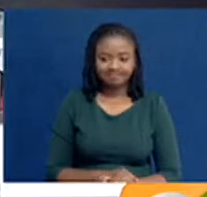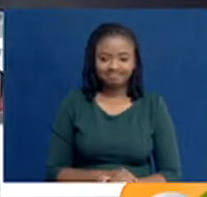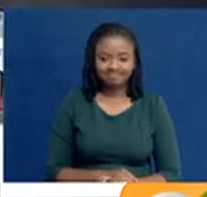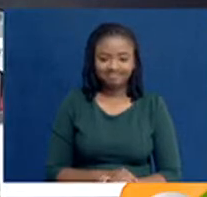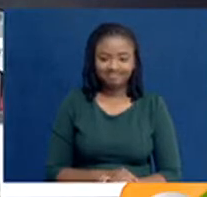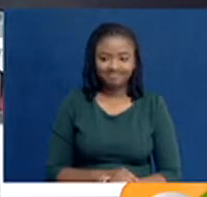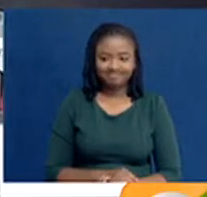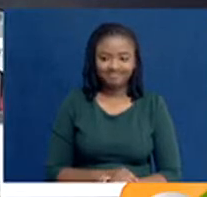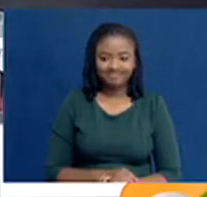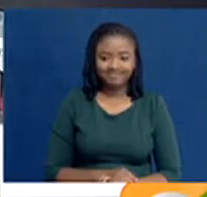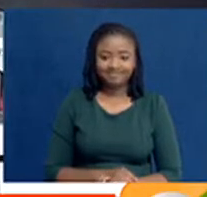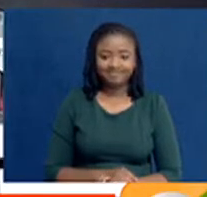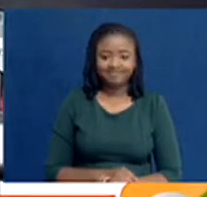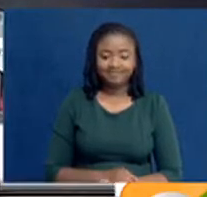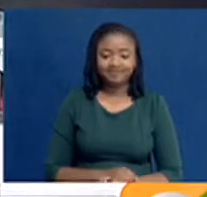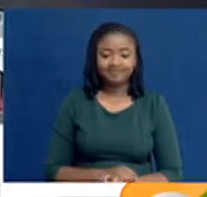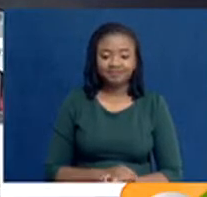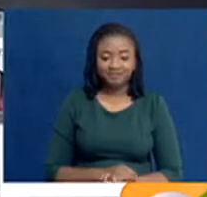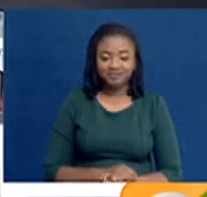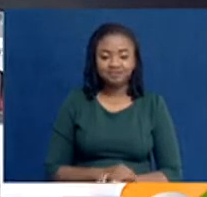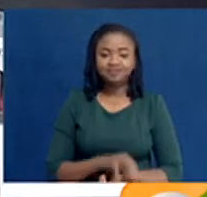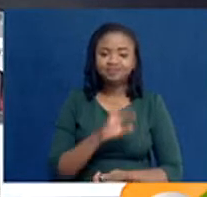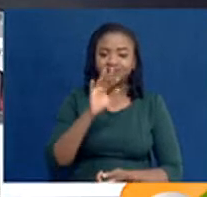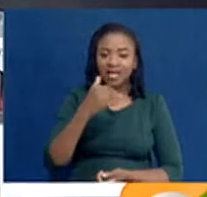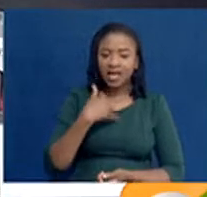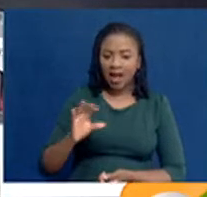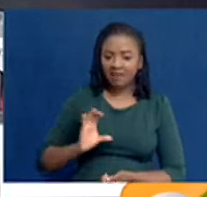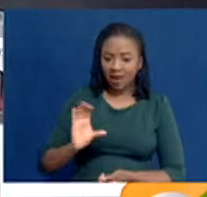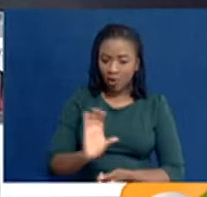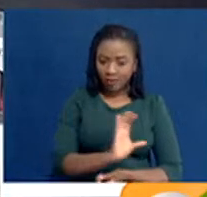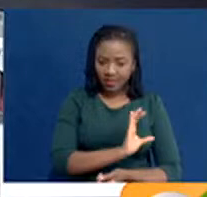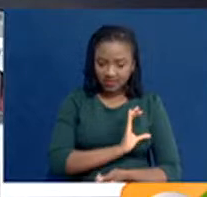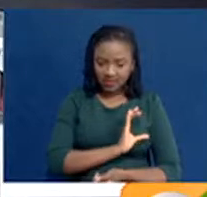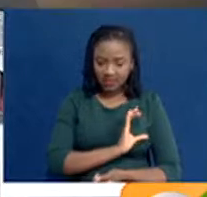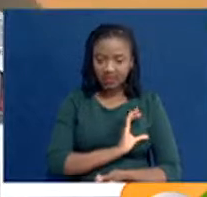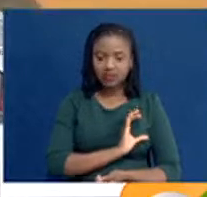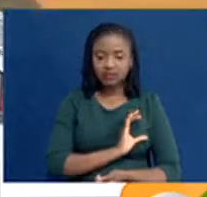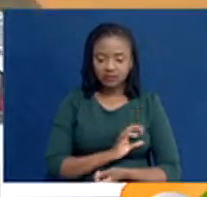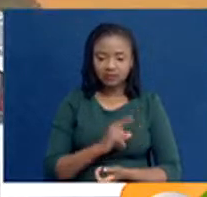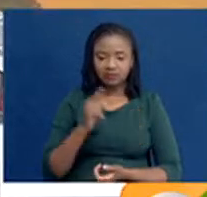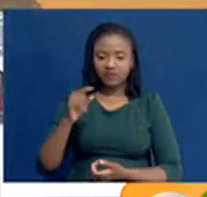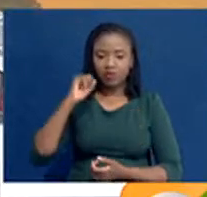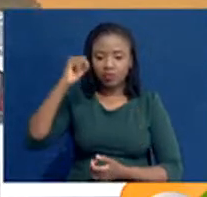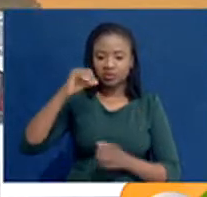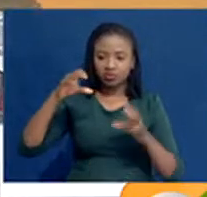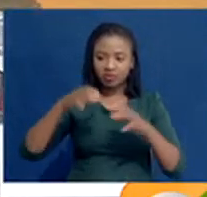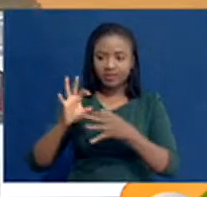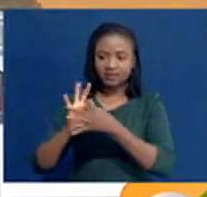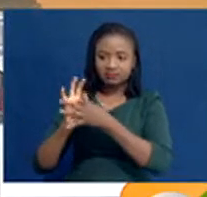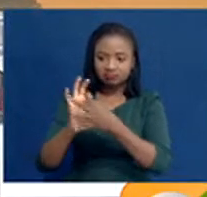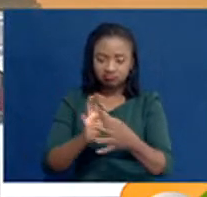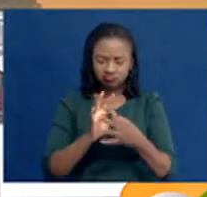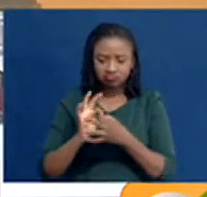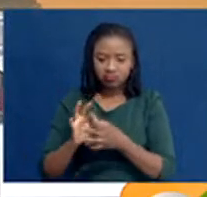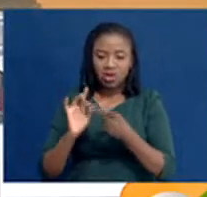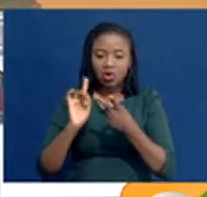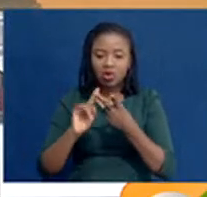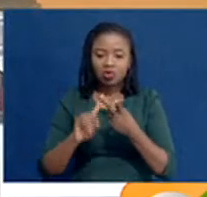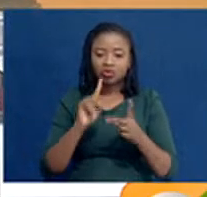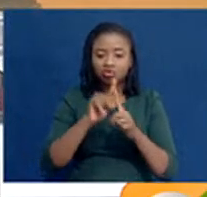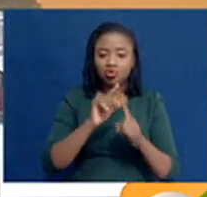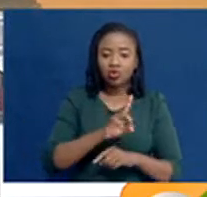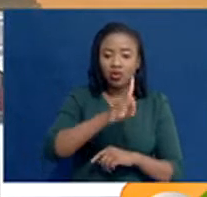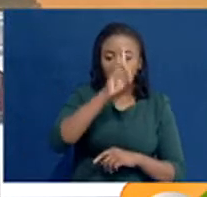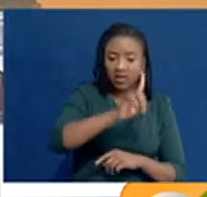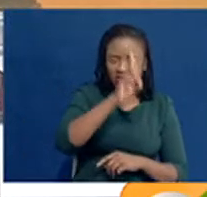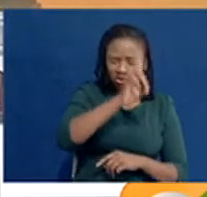Now here's something we're going to talk about. The Political Parties Liaison Committee and the Interreligious Council have backed the push for an audit of the processes leading up